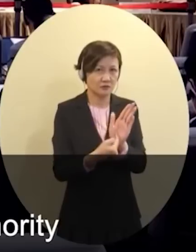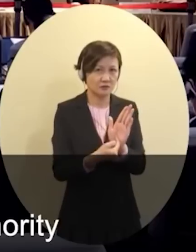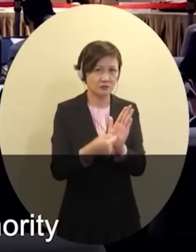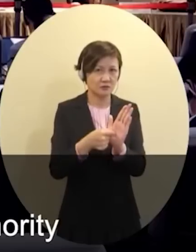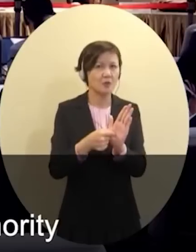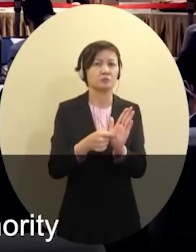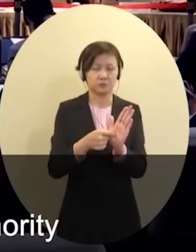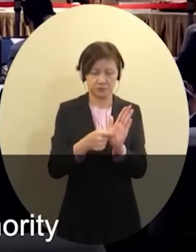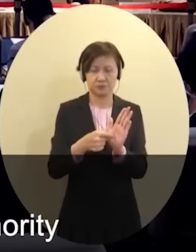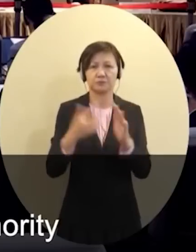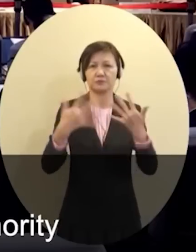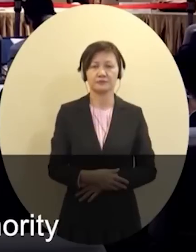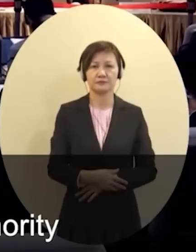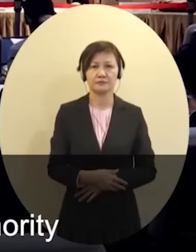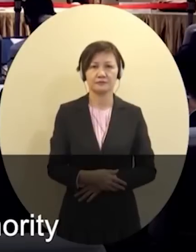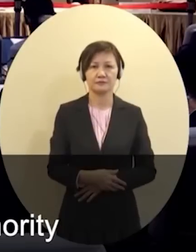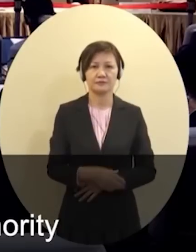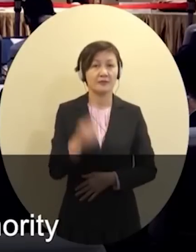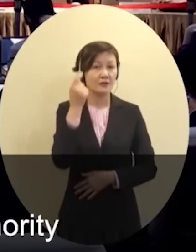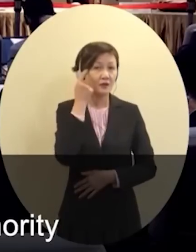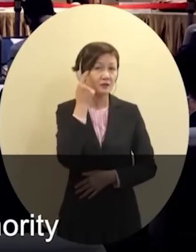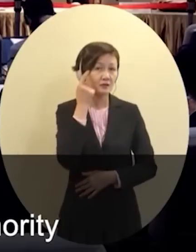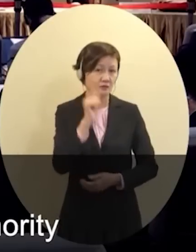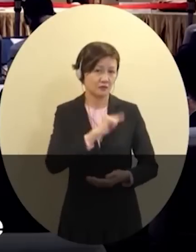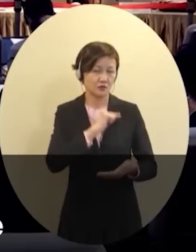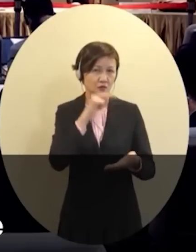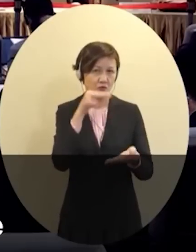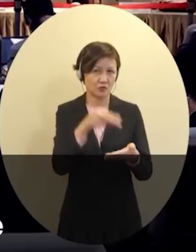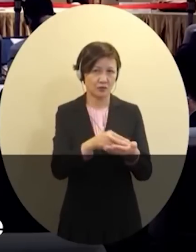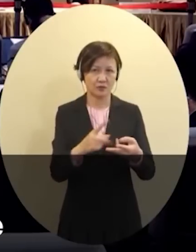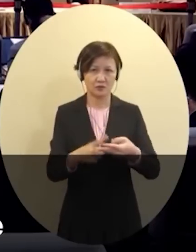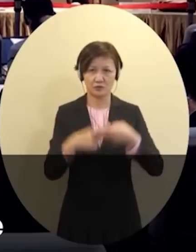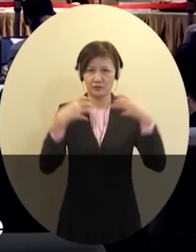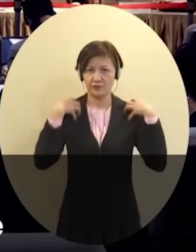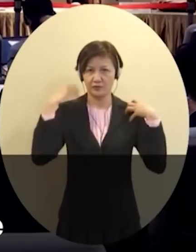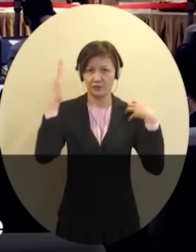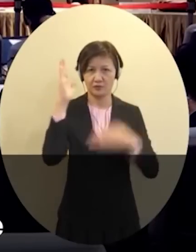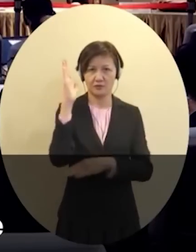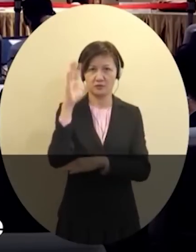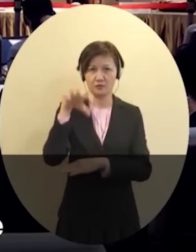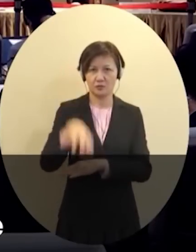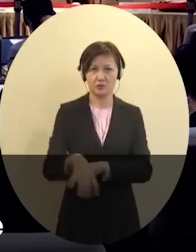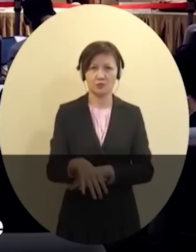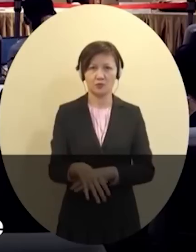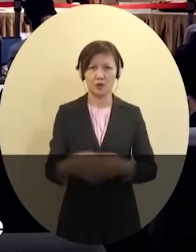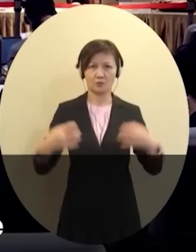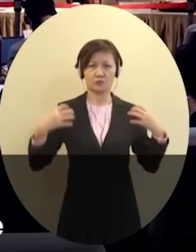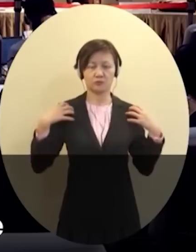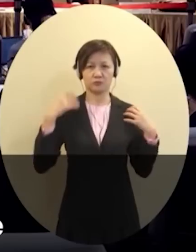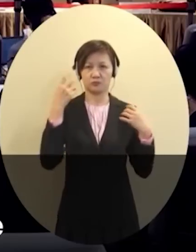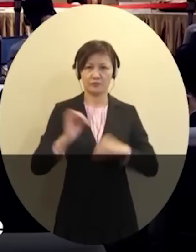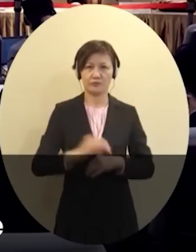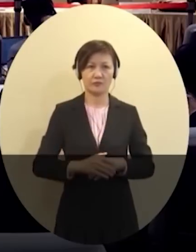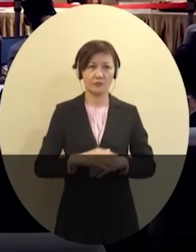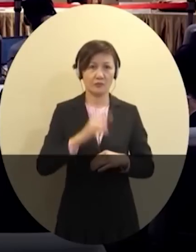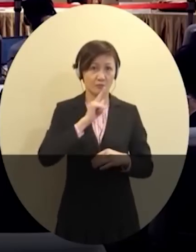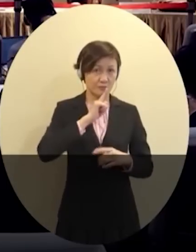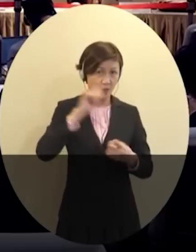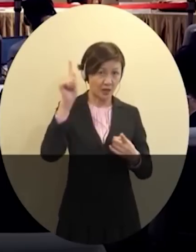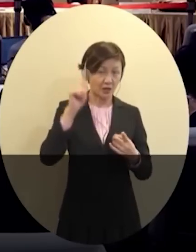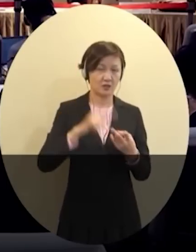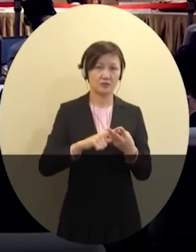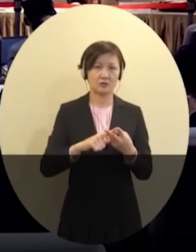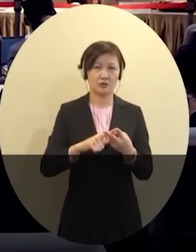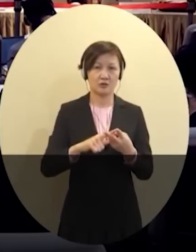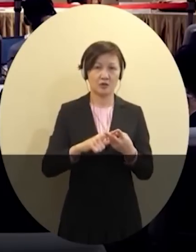is no independent authority to investigate and prosecute torture.